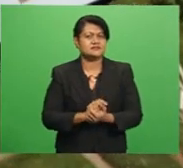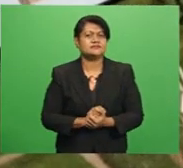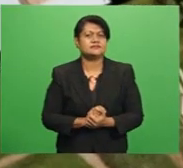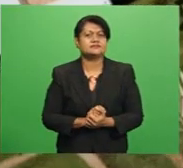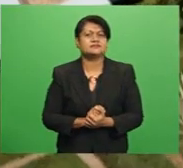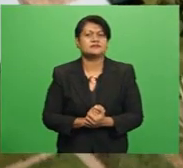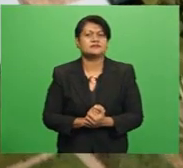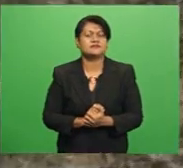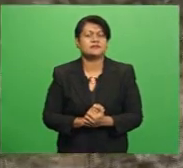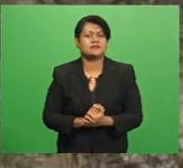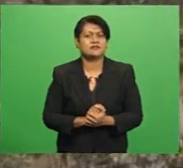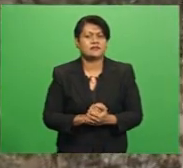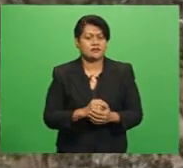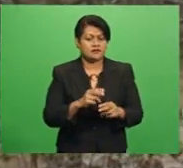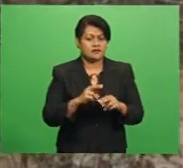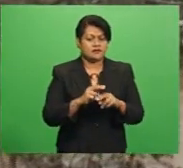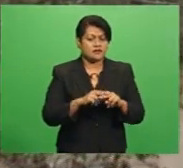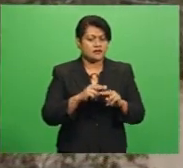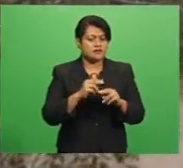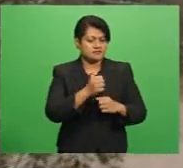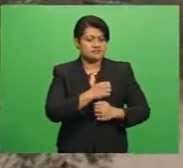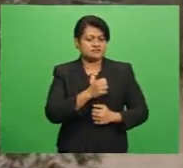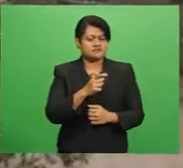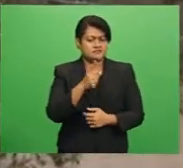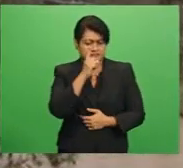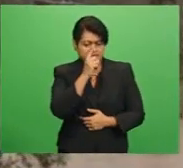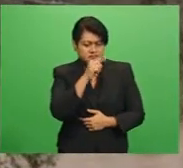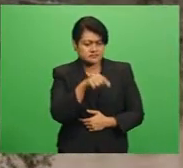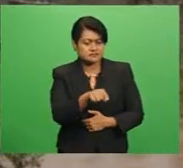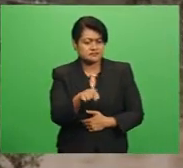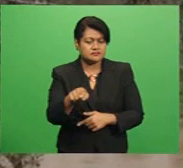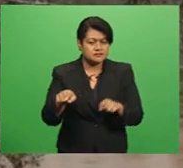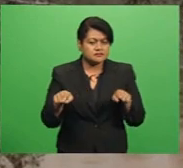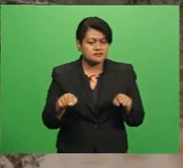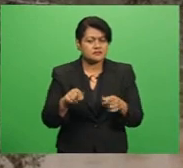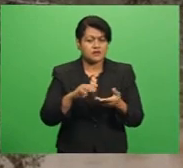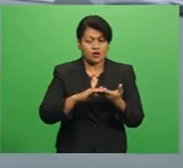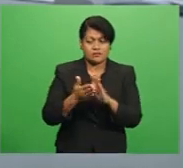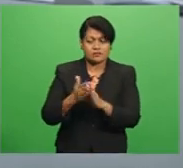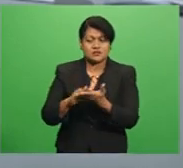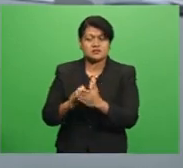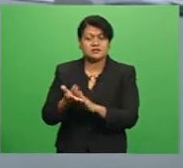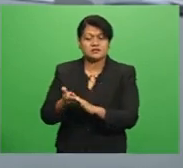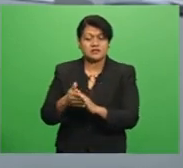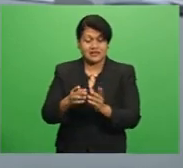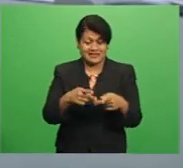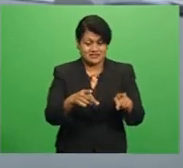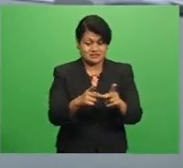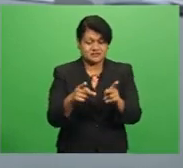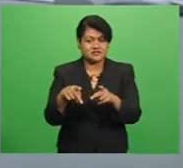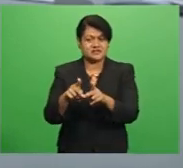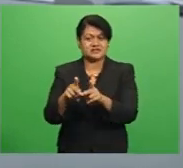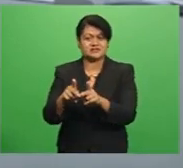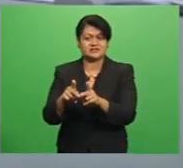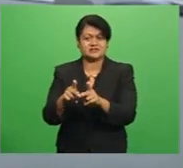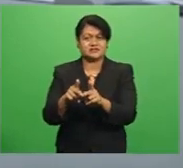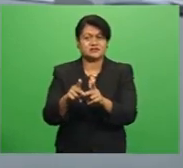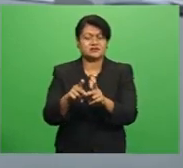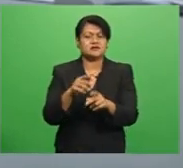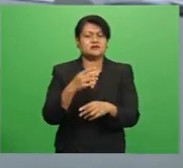team to curb any possible outbreak. The people, the community in these hot zone areas to take health